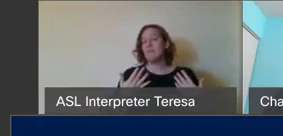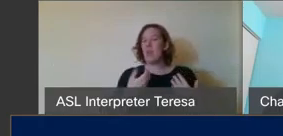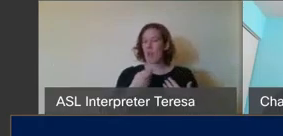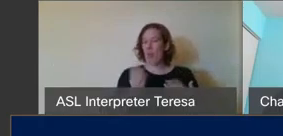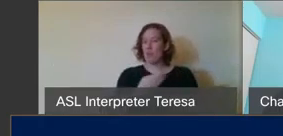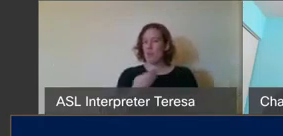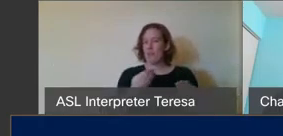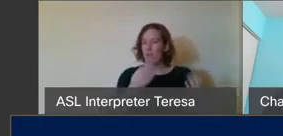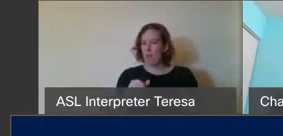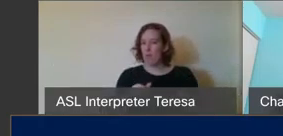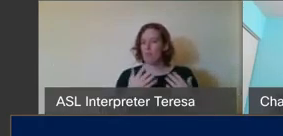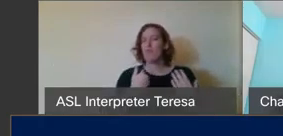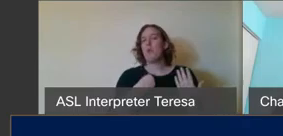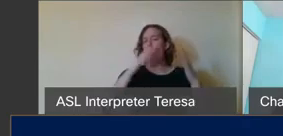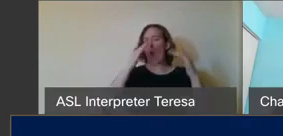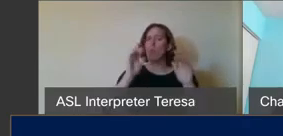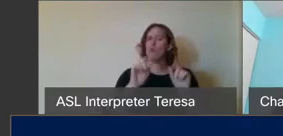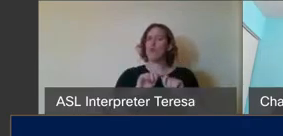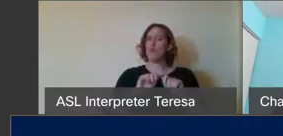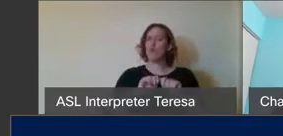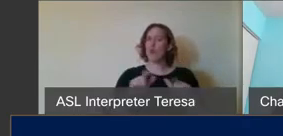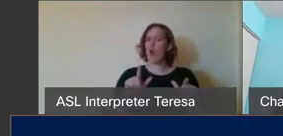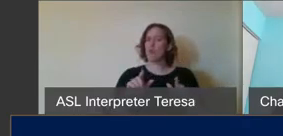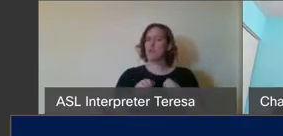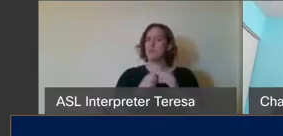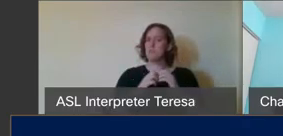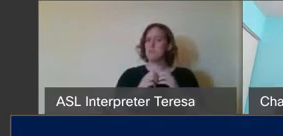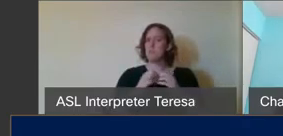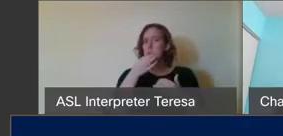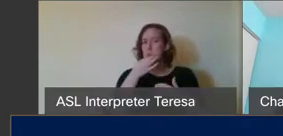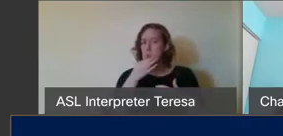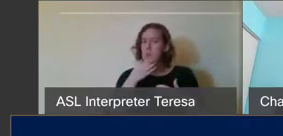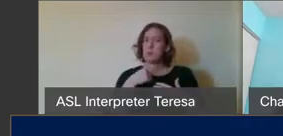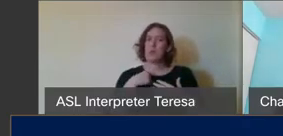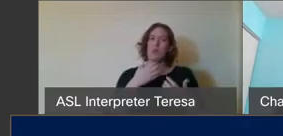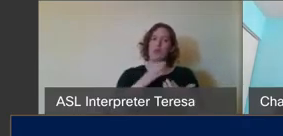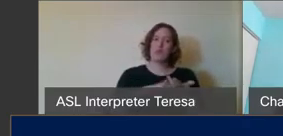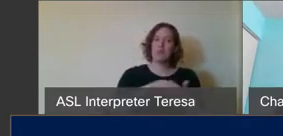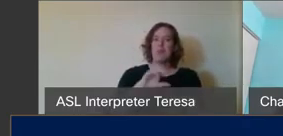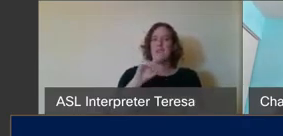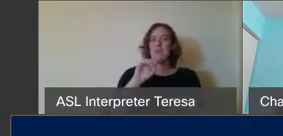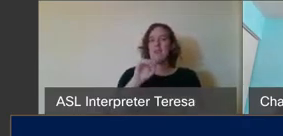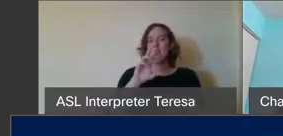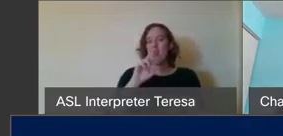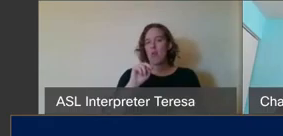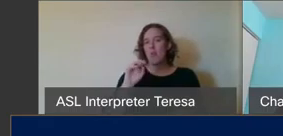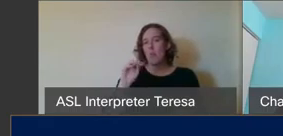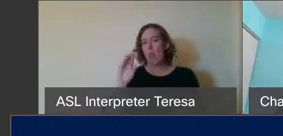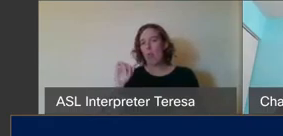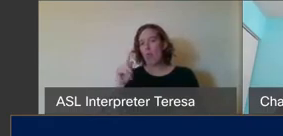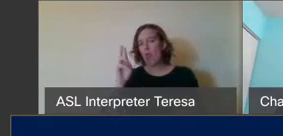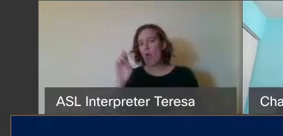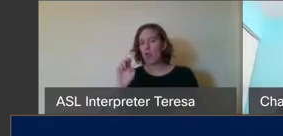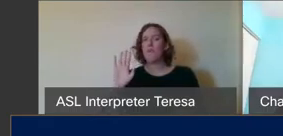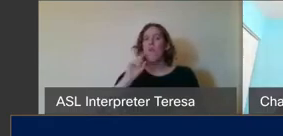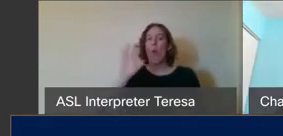deliverables that we hope to launch in the near future. So I wanted to shout out Donald Clark for all of his hard work. He's